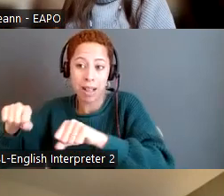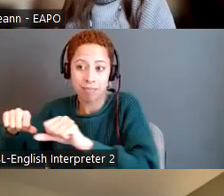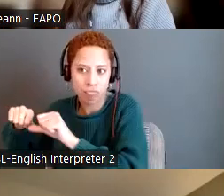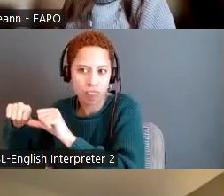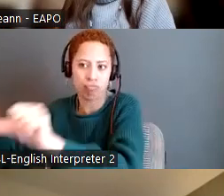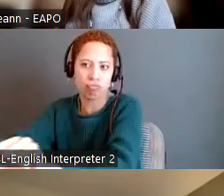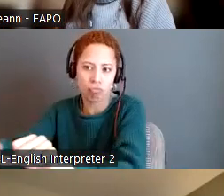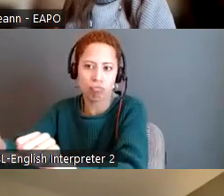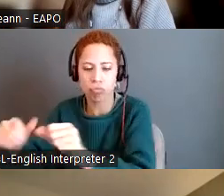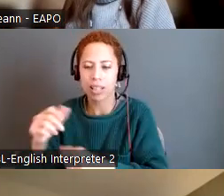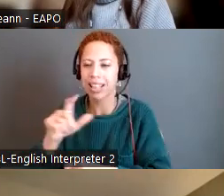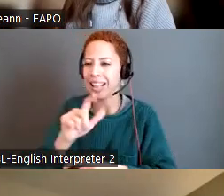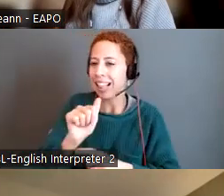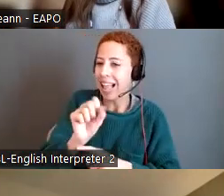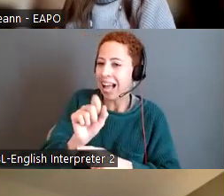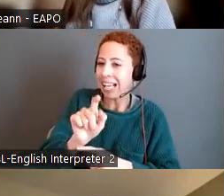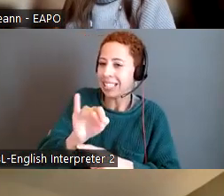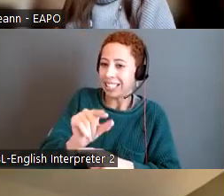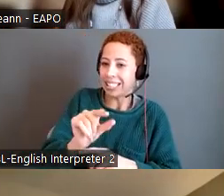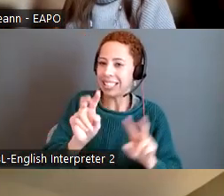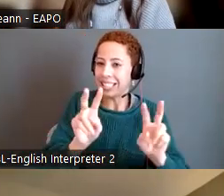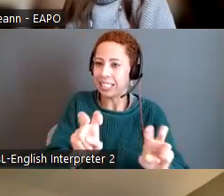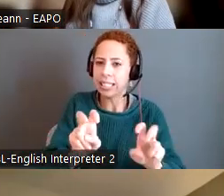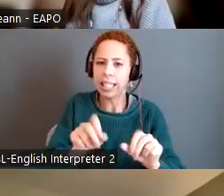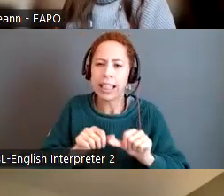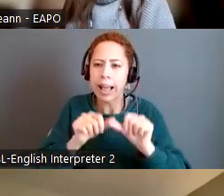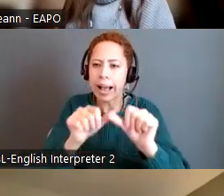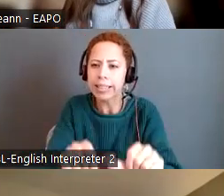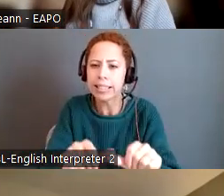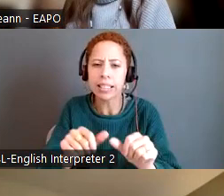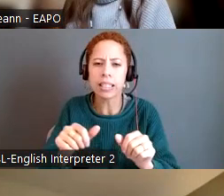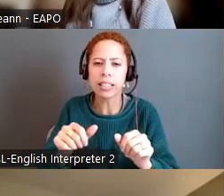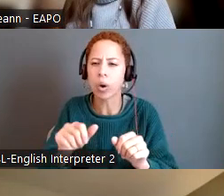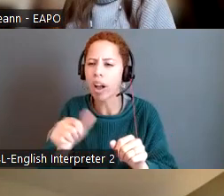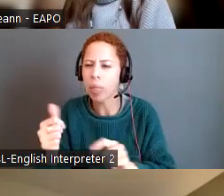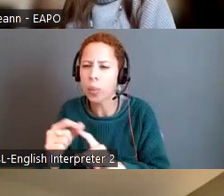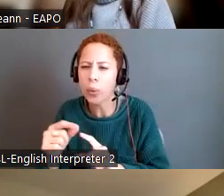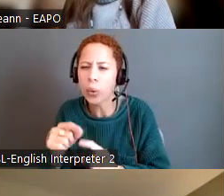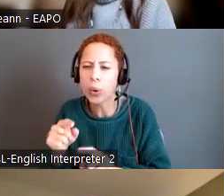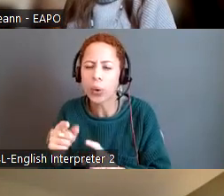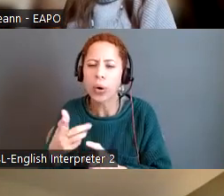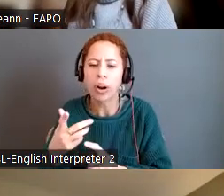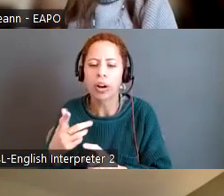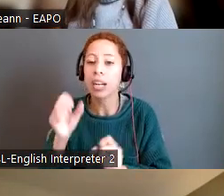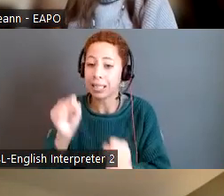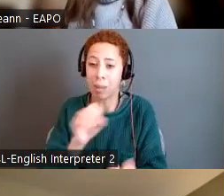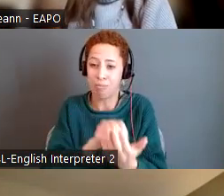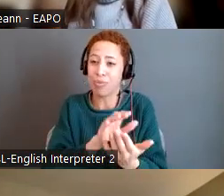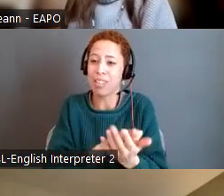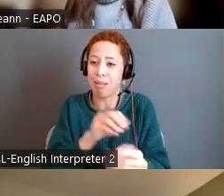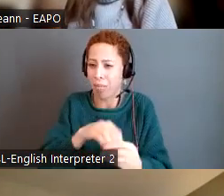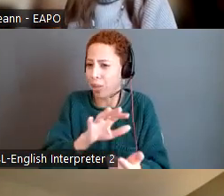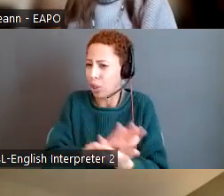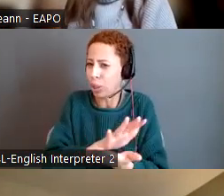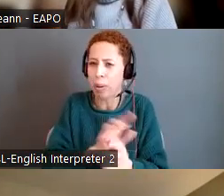Lasting or I can't remember what the other term was, but you can put those in the documents. I don't think they're going